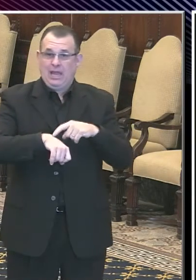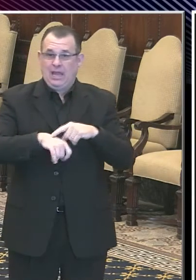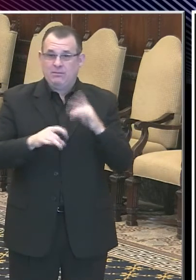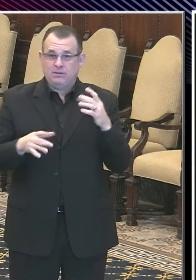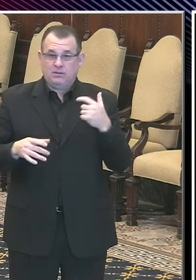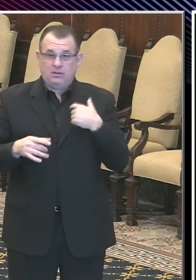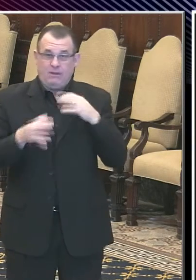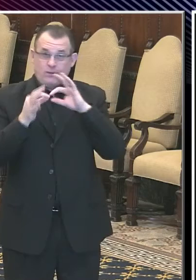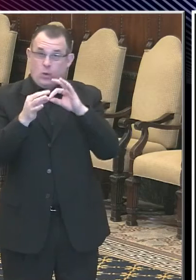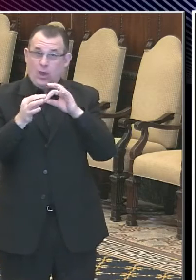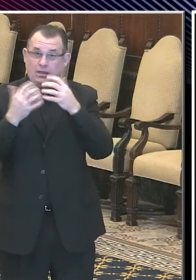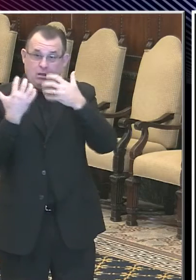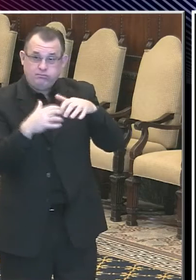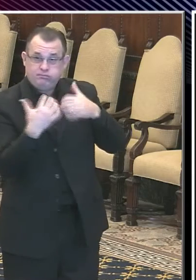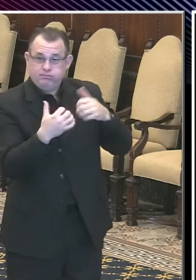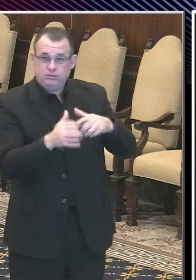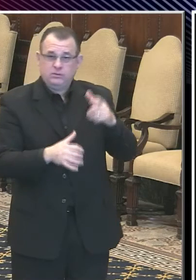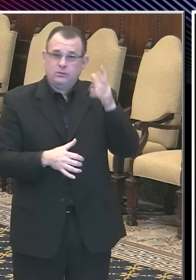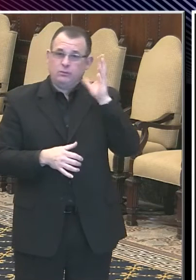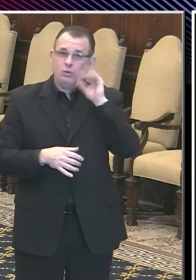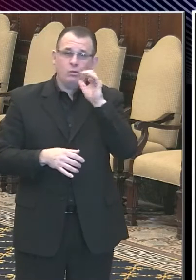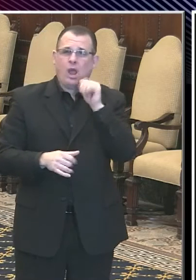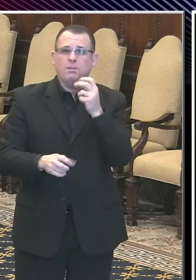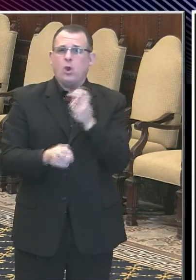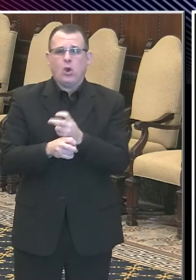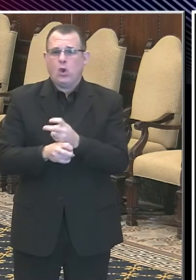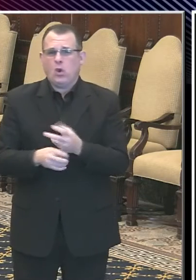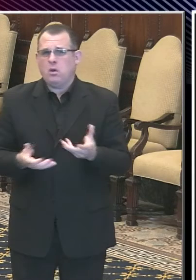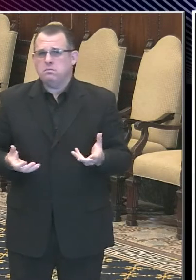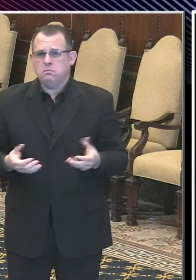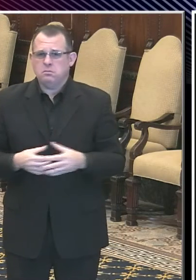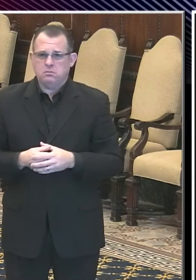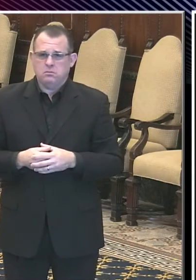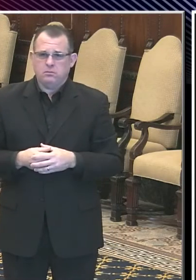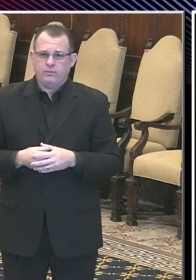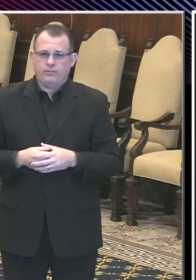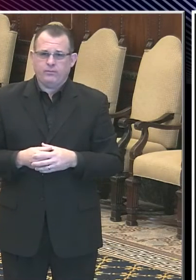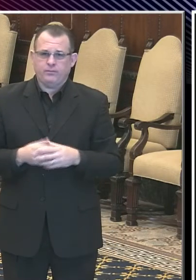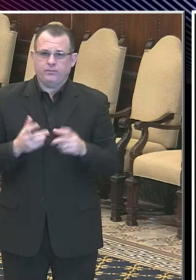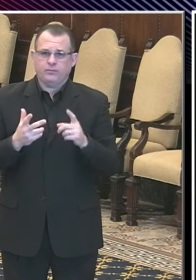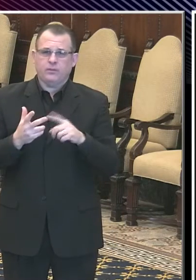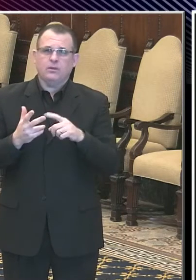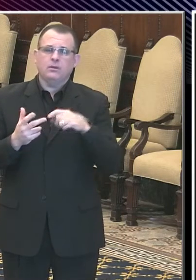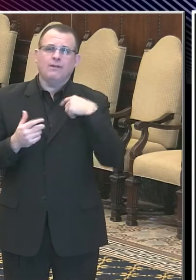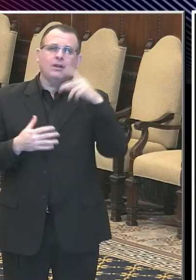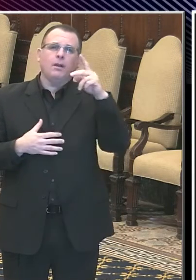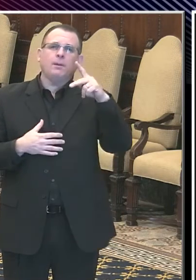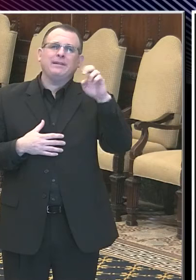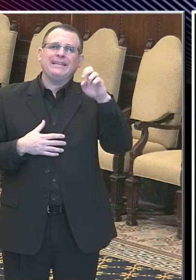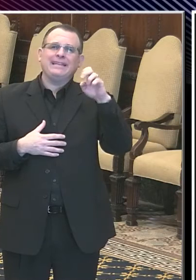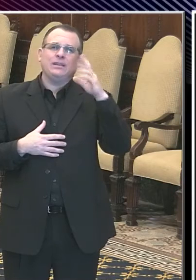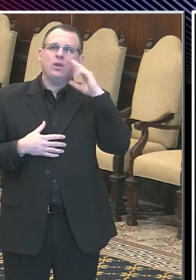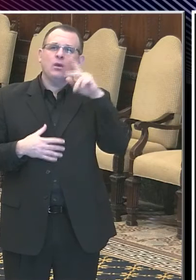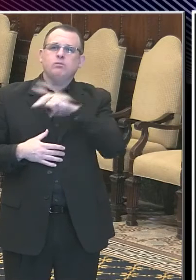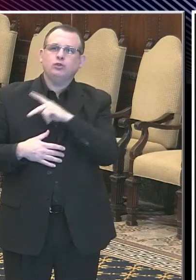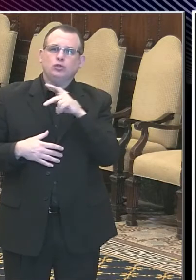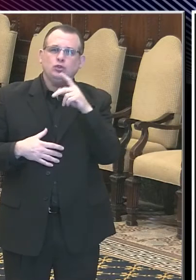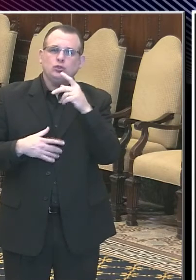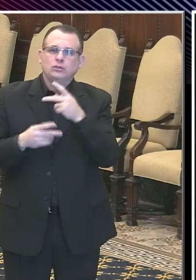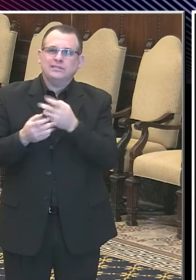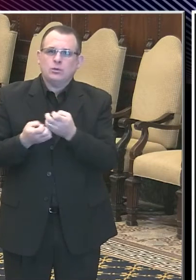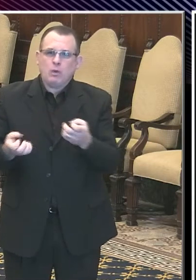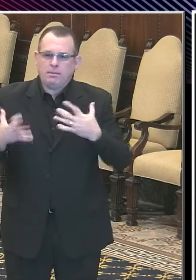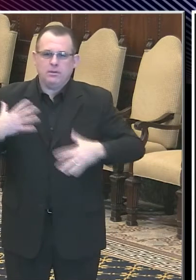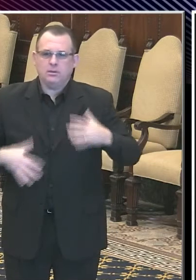Okay, and my last question is about PPE. Can you all just offer any updates on, the city's